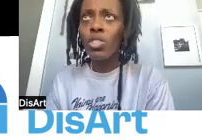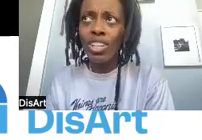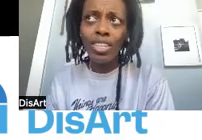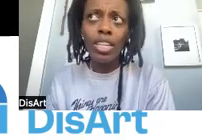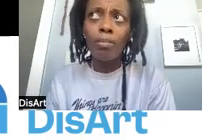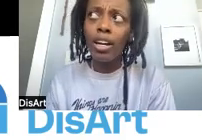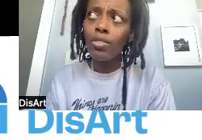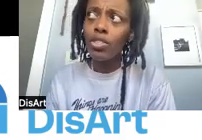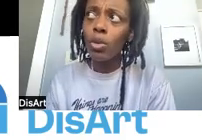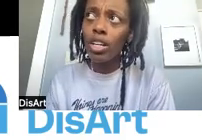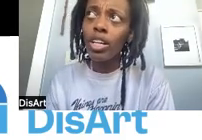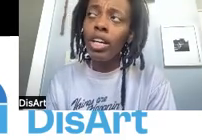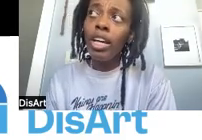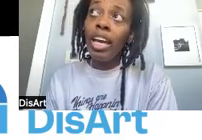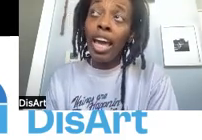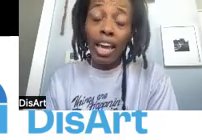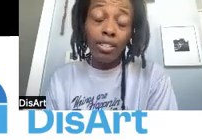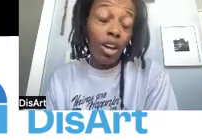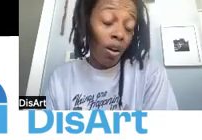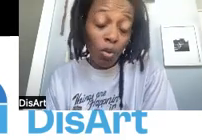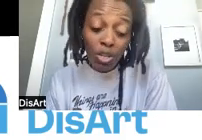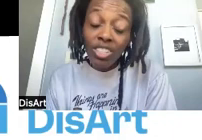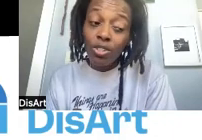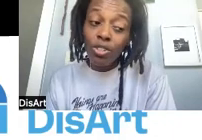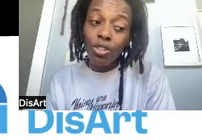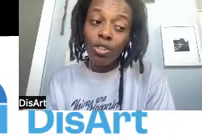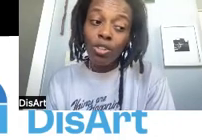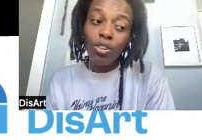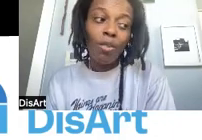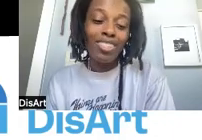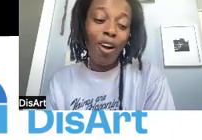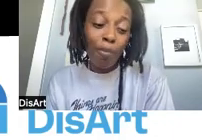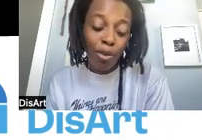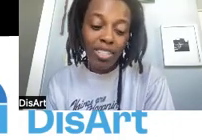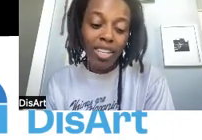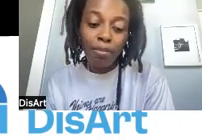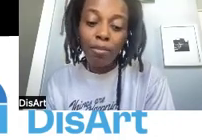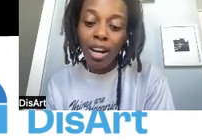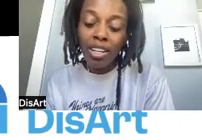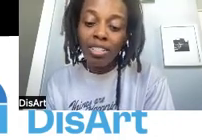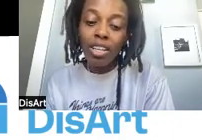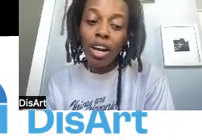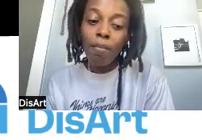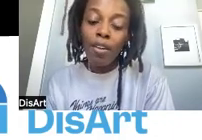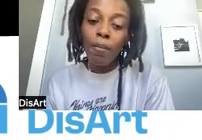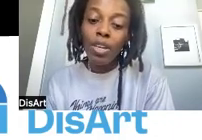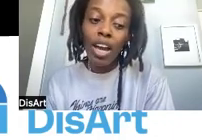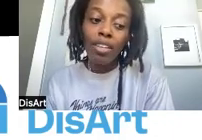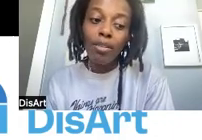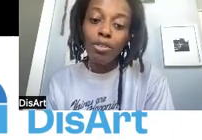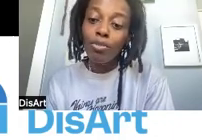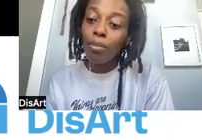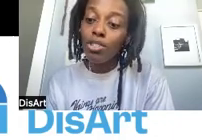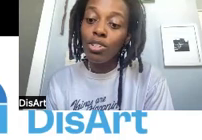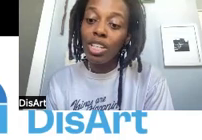So when we started thinking about this work and what we can do in Grand Rapids, obviously Art Prize came to mind, and we